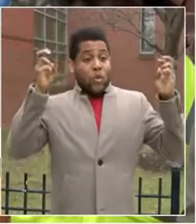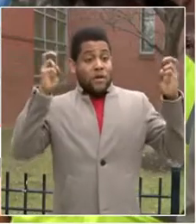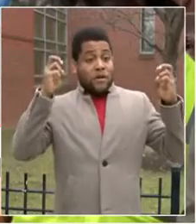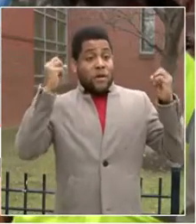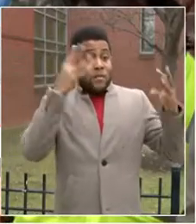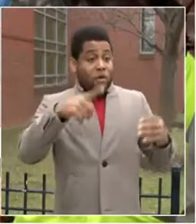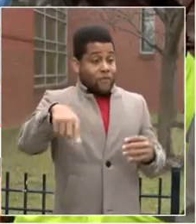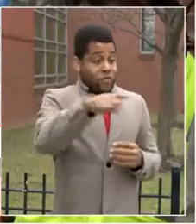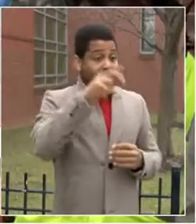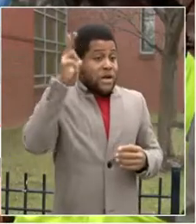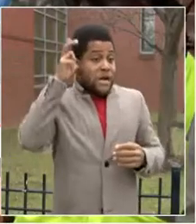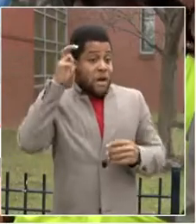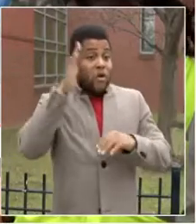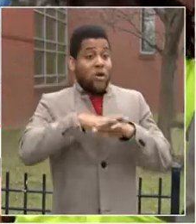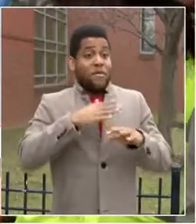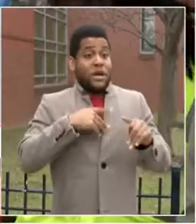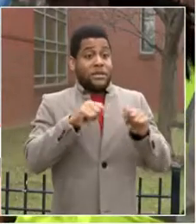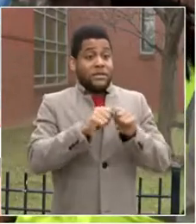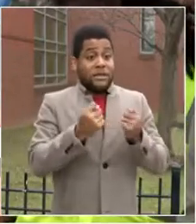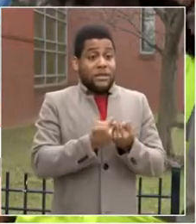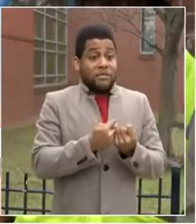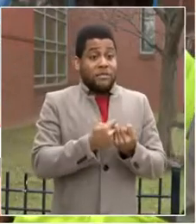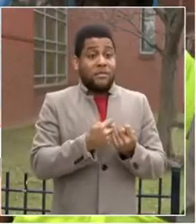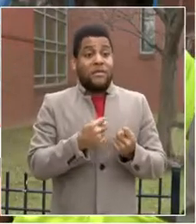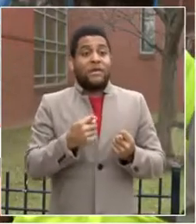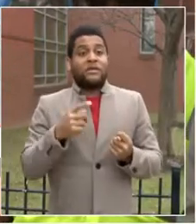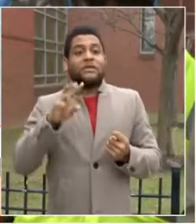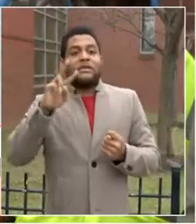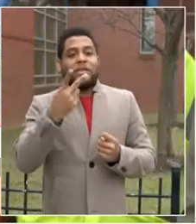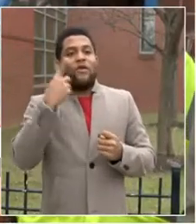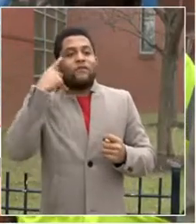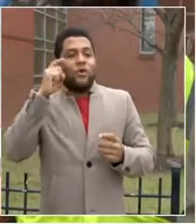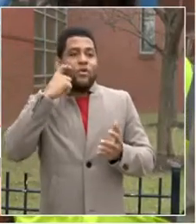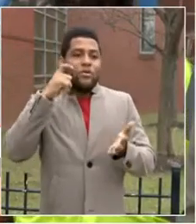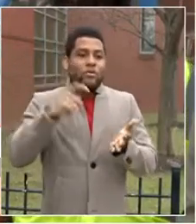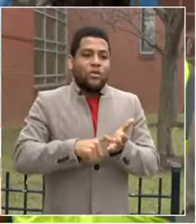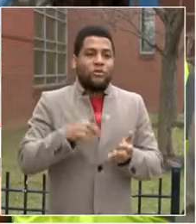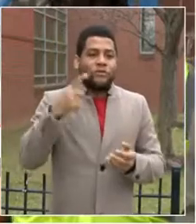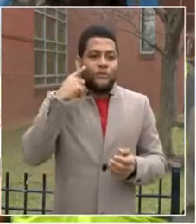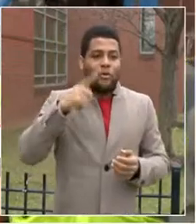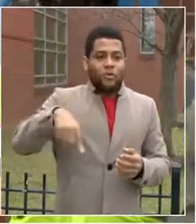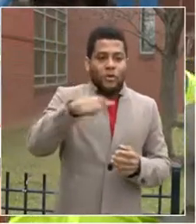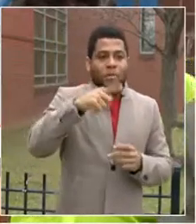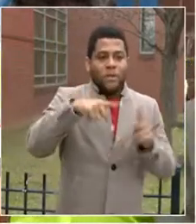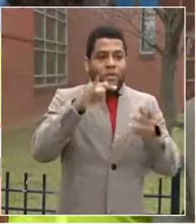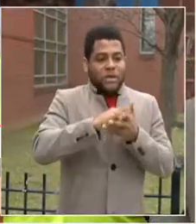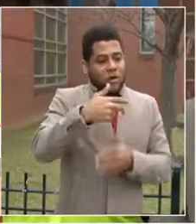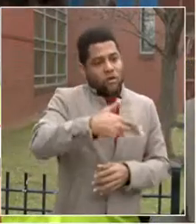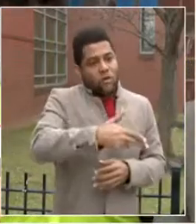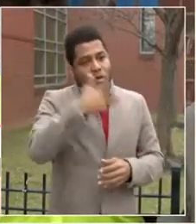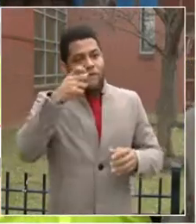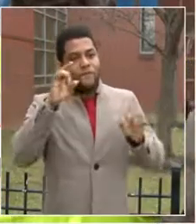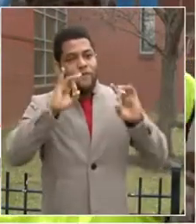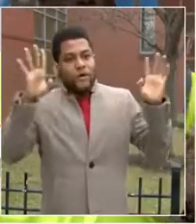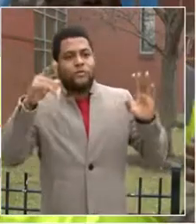my team, which let me take a second to acknowledge the Office of Gun Violence Prevention and those folks who are here from the office.